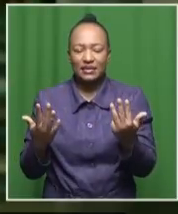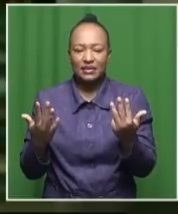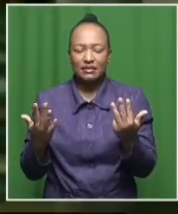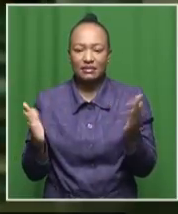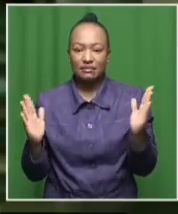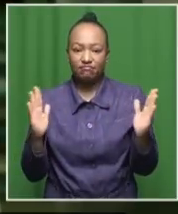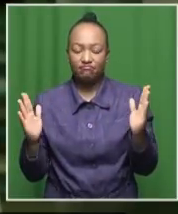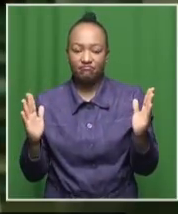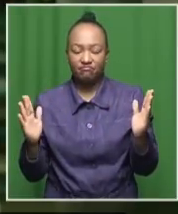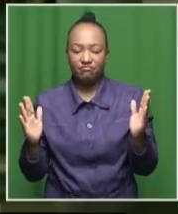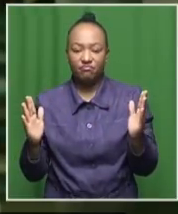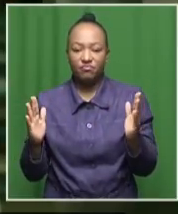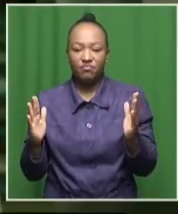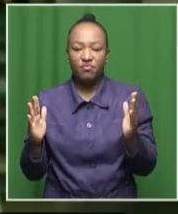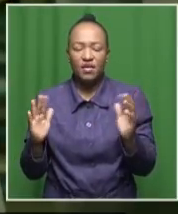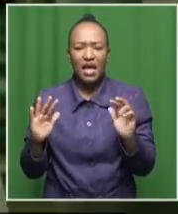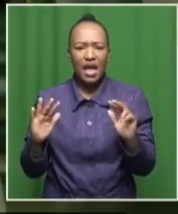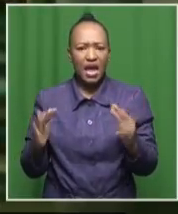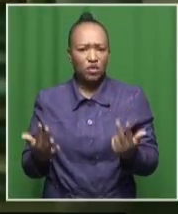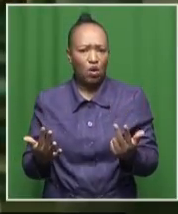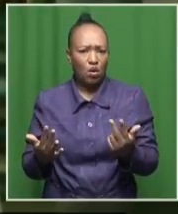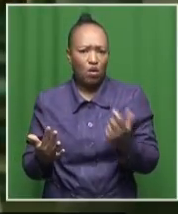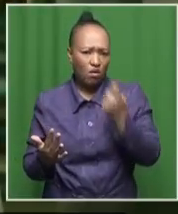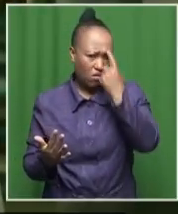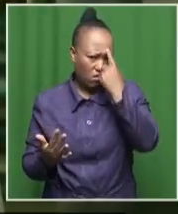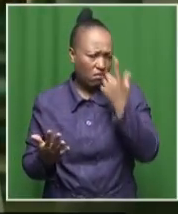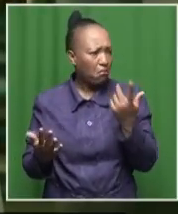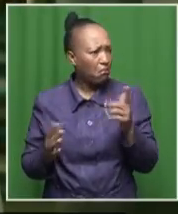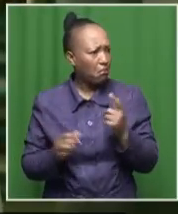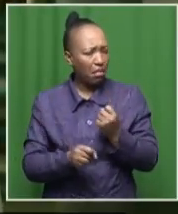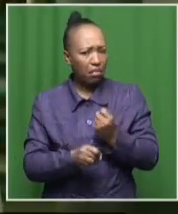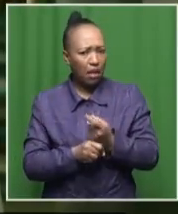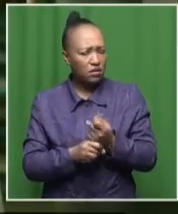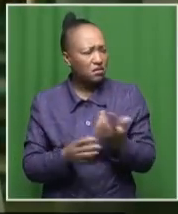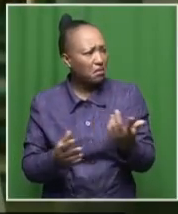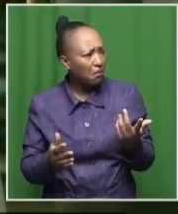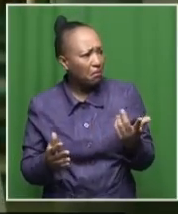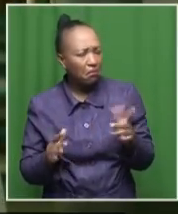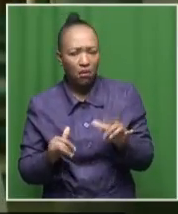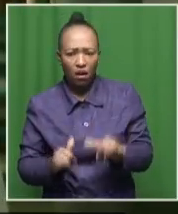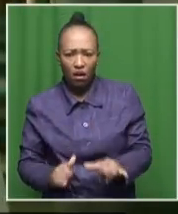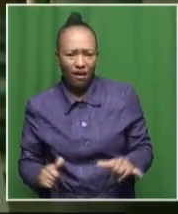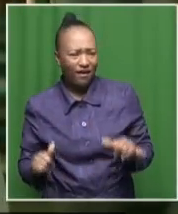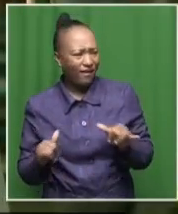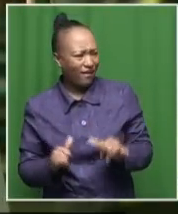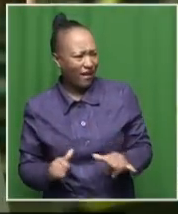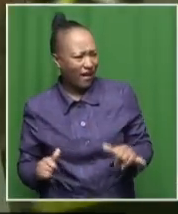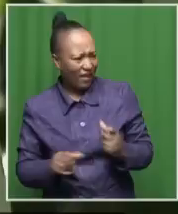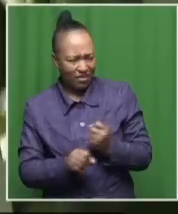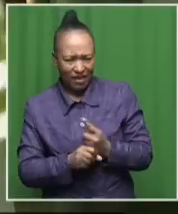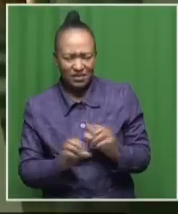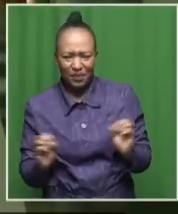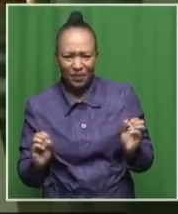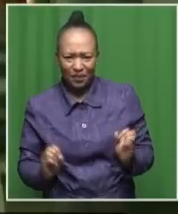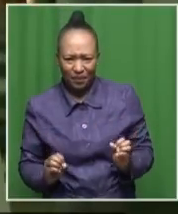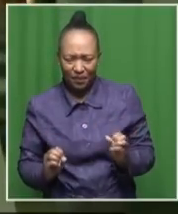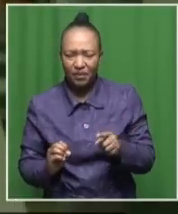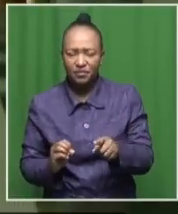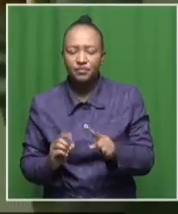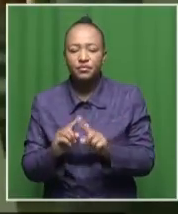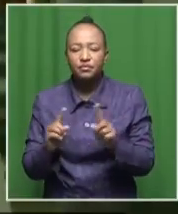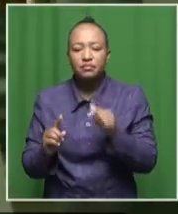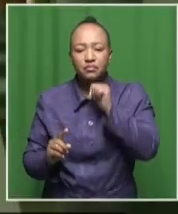about 9-8 o'clock. Then we have to bang about the taxi as are not operating. So then we have to bang about detaining because bang